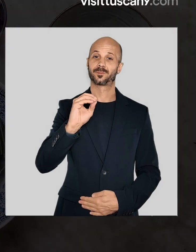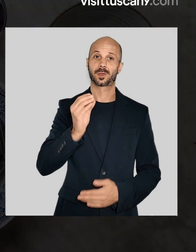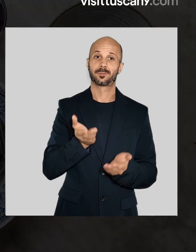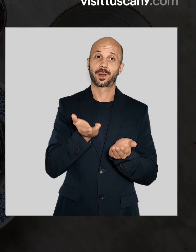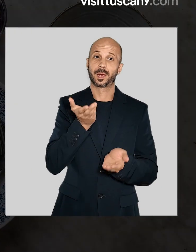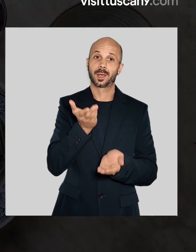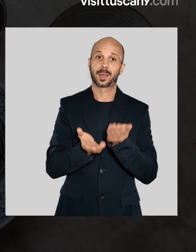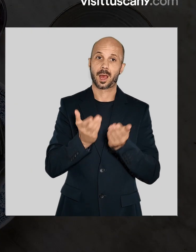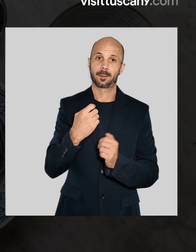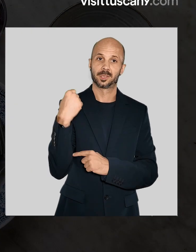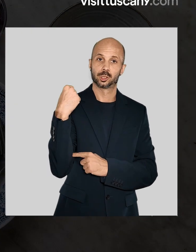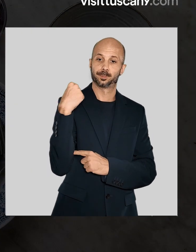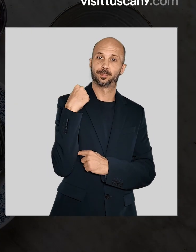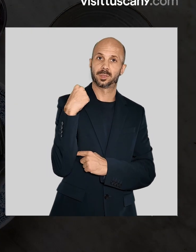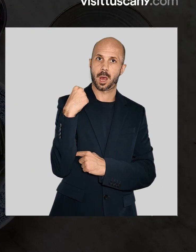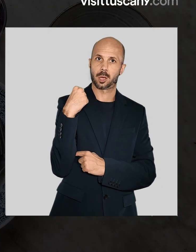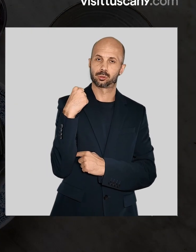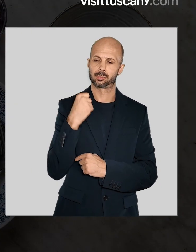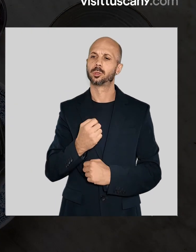Gnudi. Ingredients: